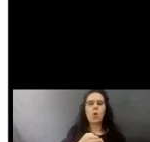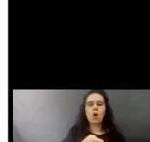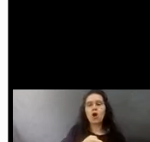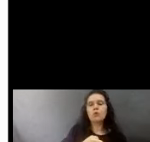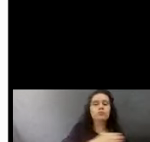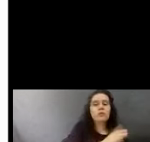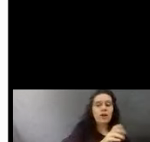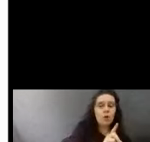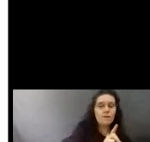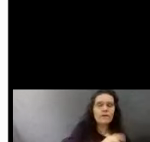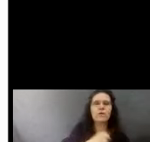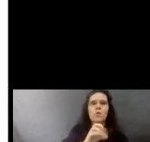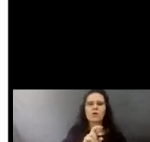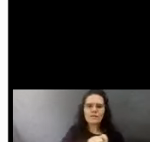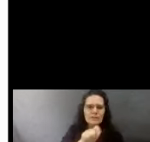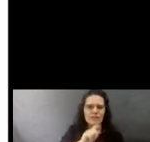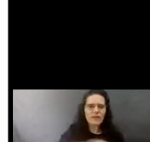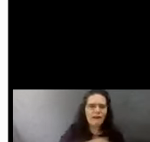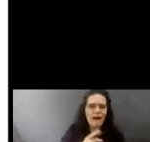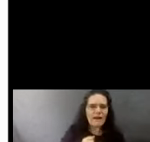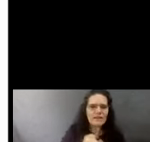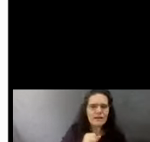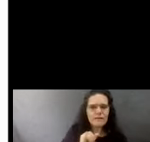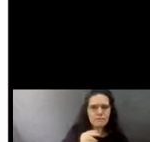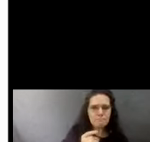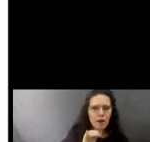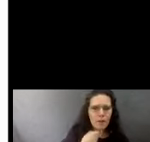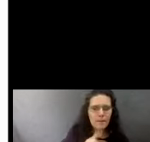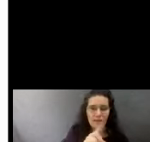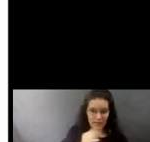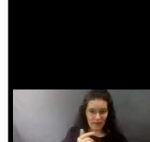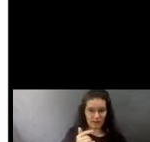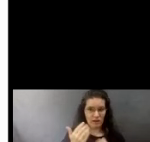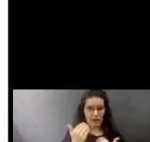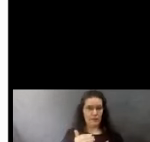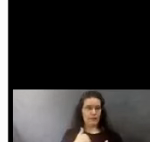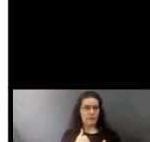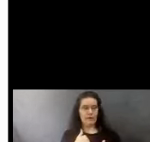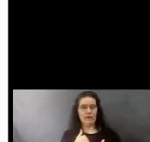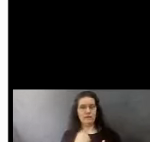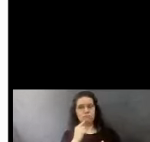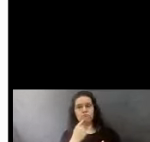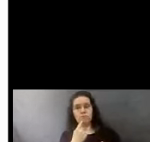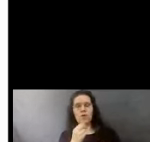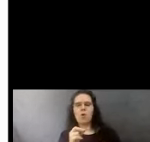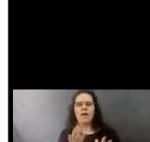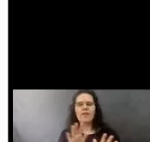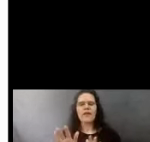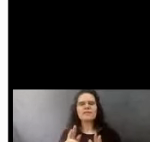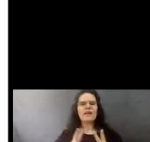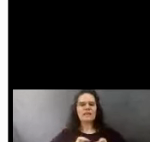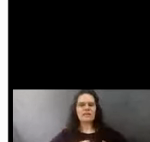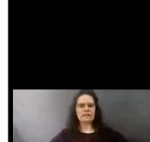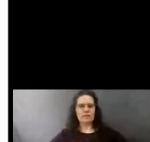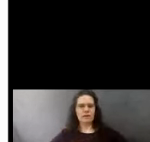substantially limiting, it's a very individualized assessment. It's not an automatic disability, but it is important that the